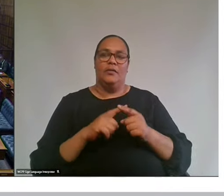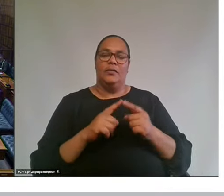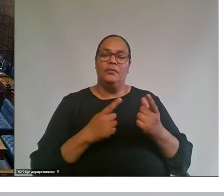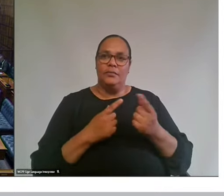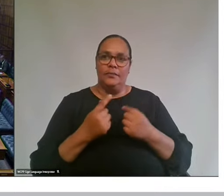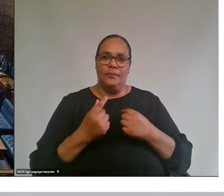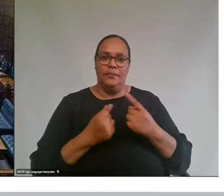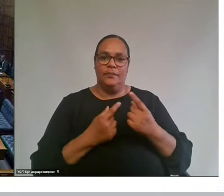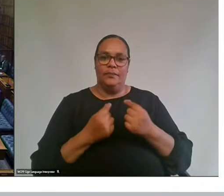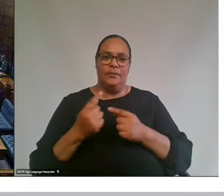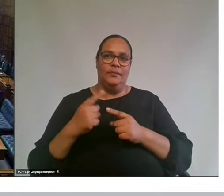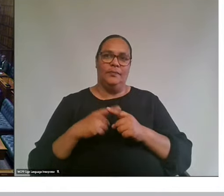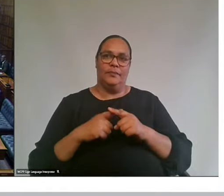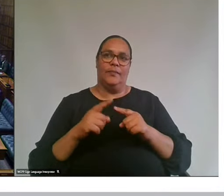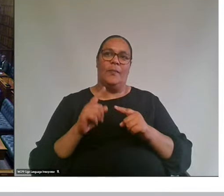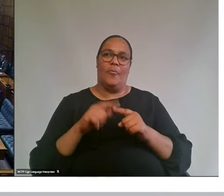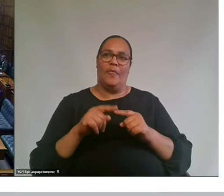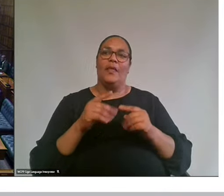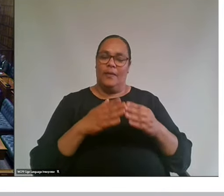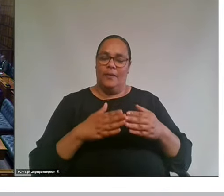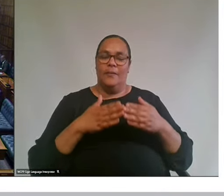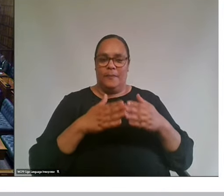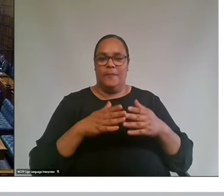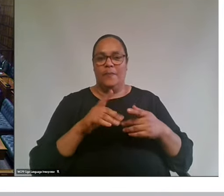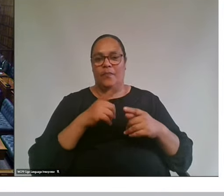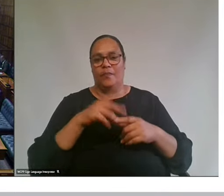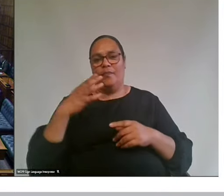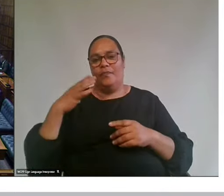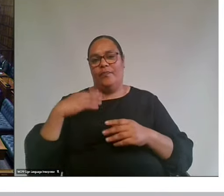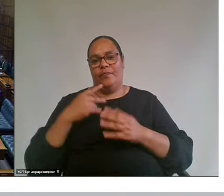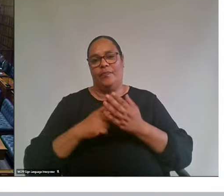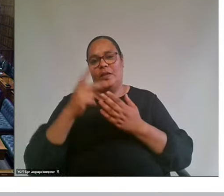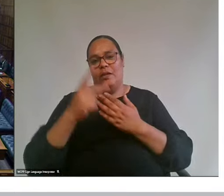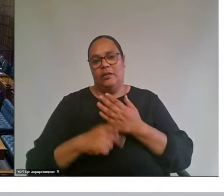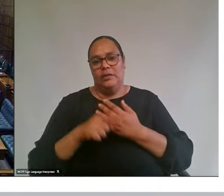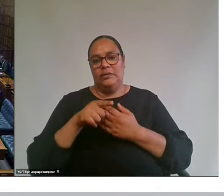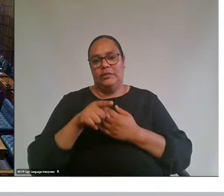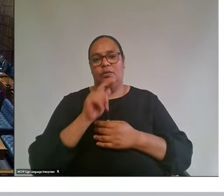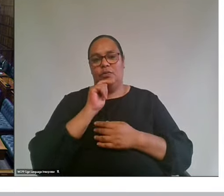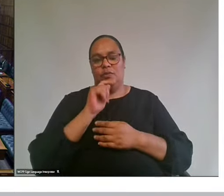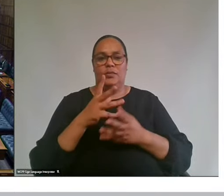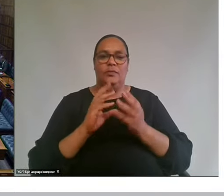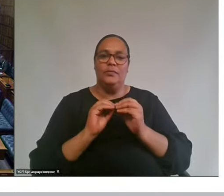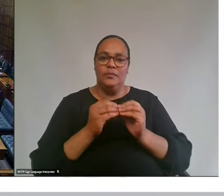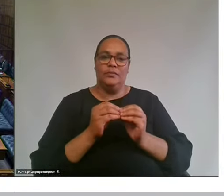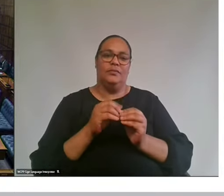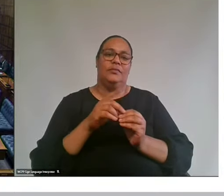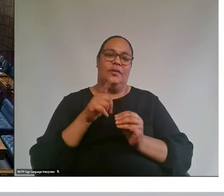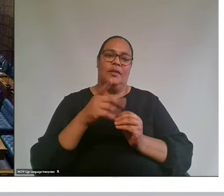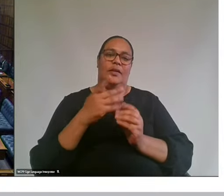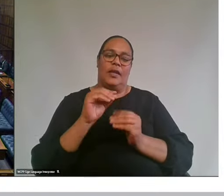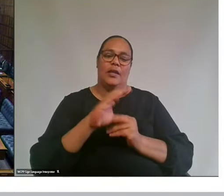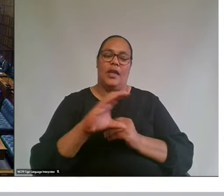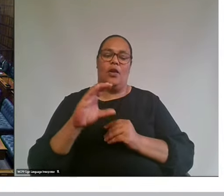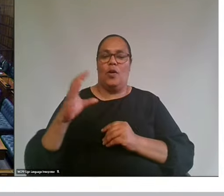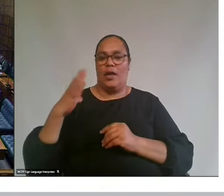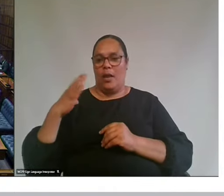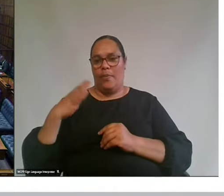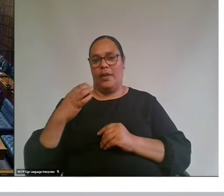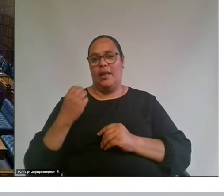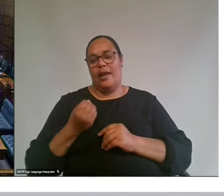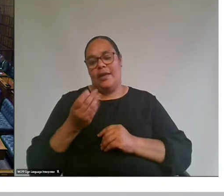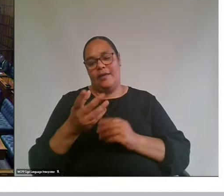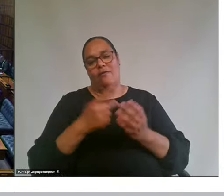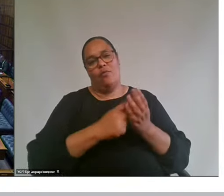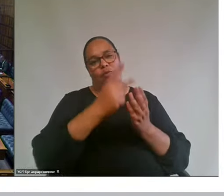registered the project with the ports regulator as a capital project so that enables them to allocate Capital to the